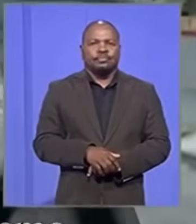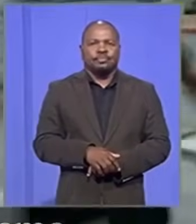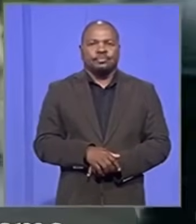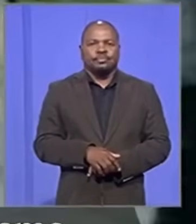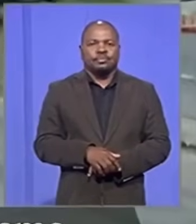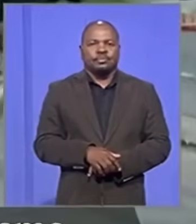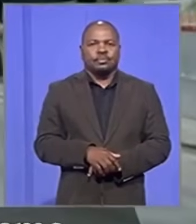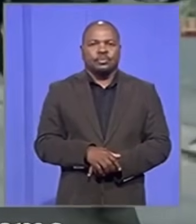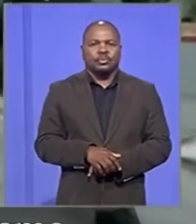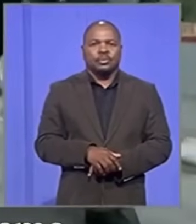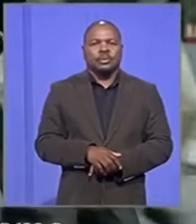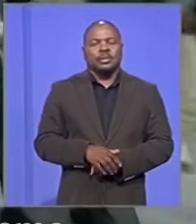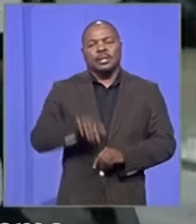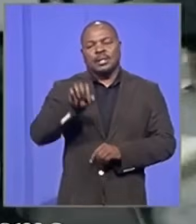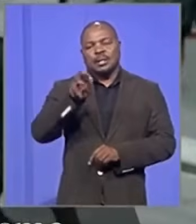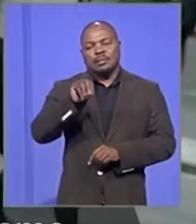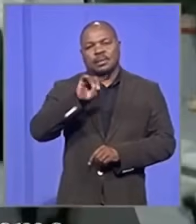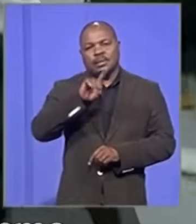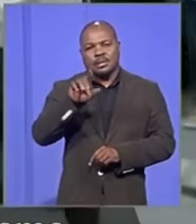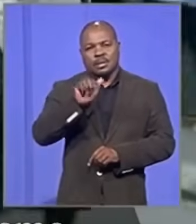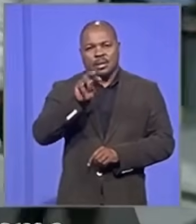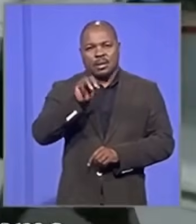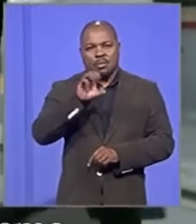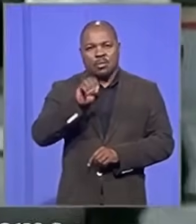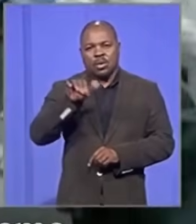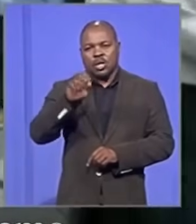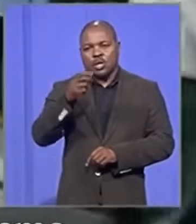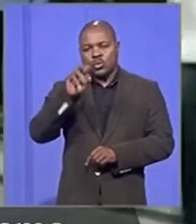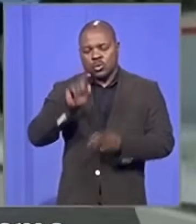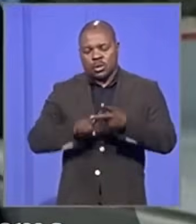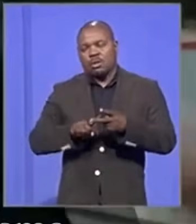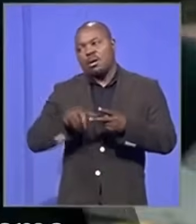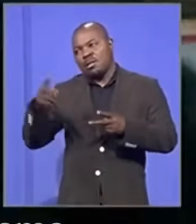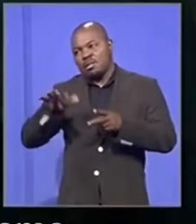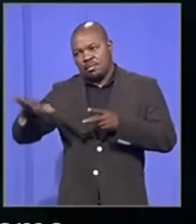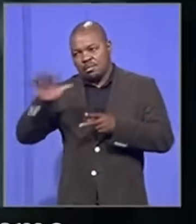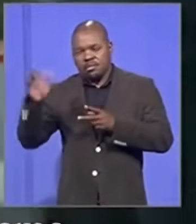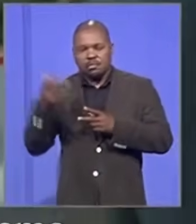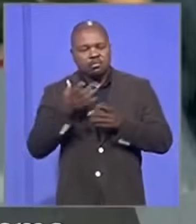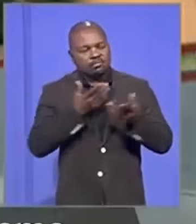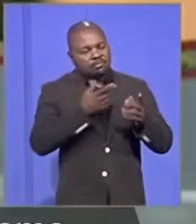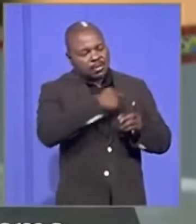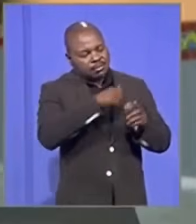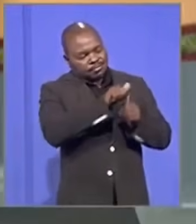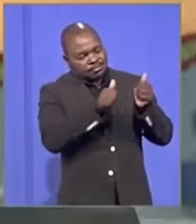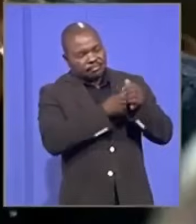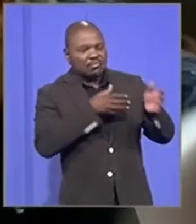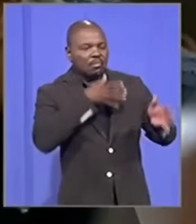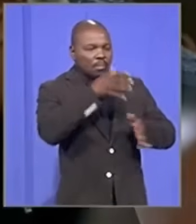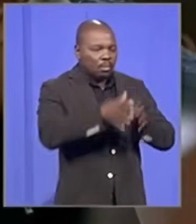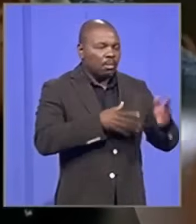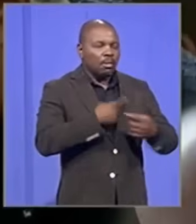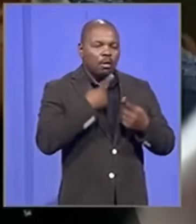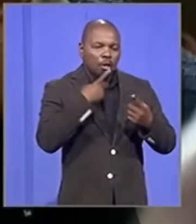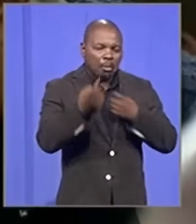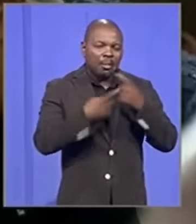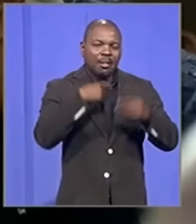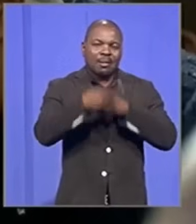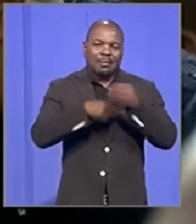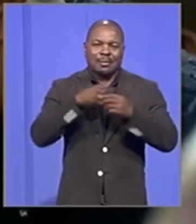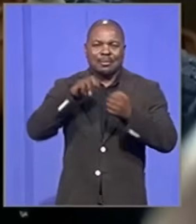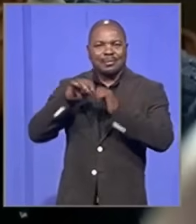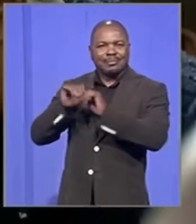Badudi ba Hamburg le imizamo yethu ba tšetše motlatšamopresidente Mashatile ka megogo mabapi le mathata ao ba itemogela go wona